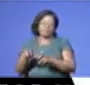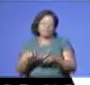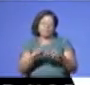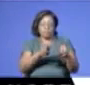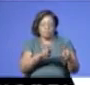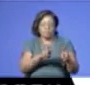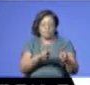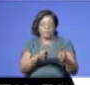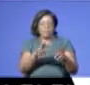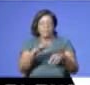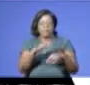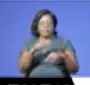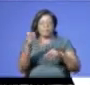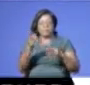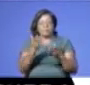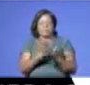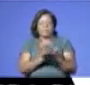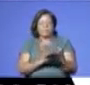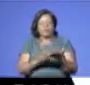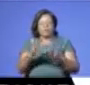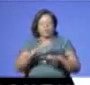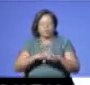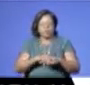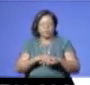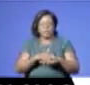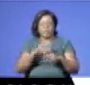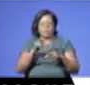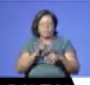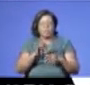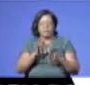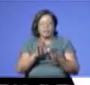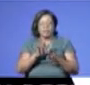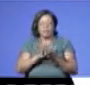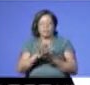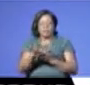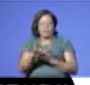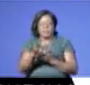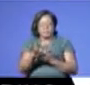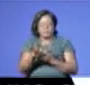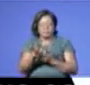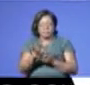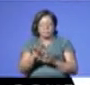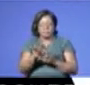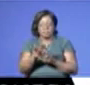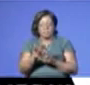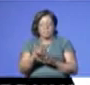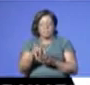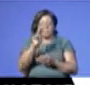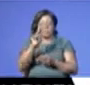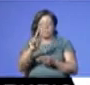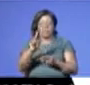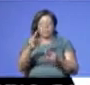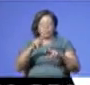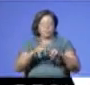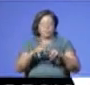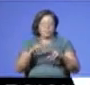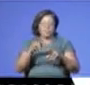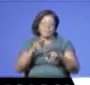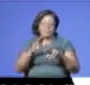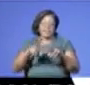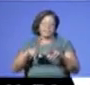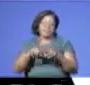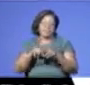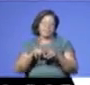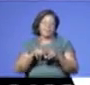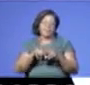else got on the plane except me and my son, because there was only two seats left on the plane. But while Camp has